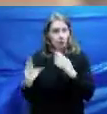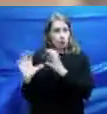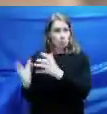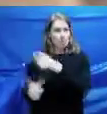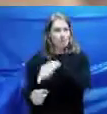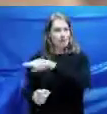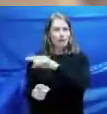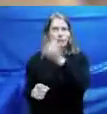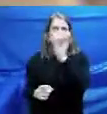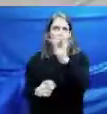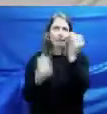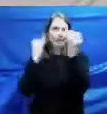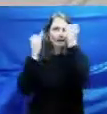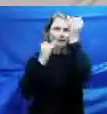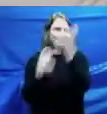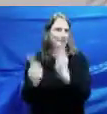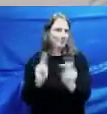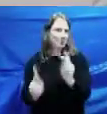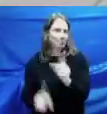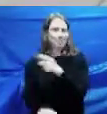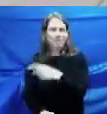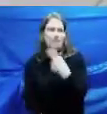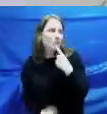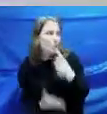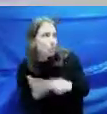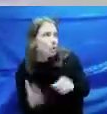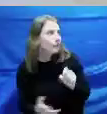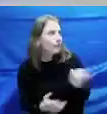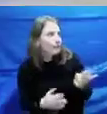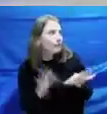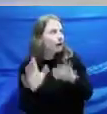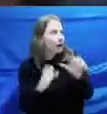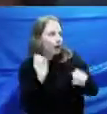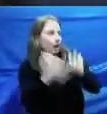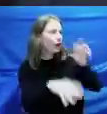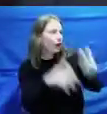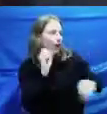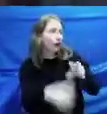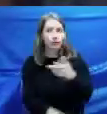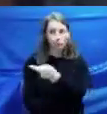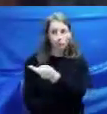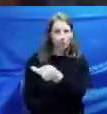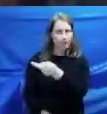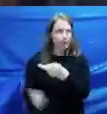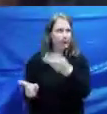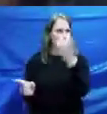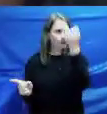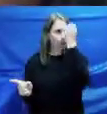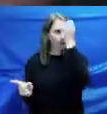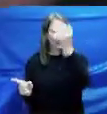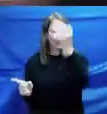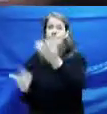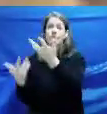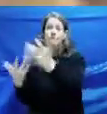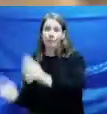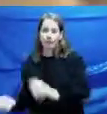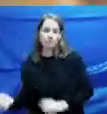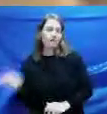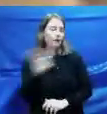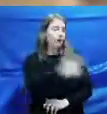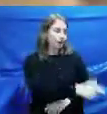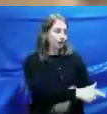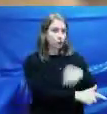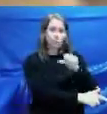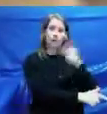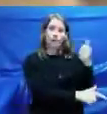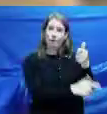think, what if we could include this? Once those 2 came up with the ideas, it would go through another person who was kind of like the designer to